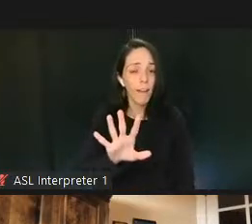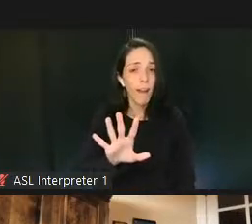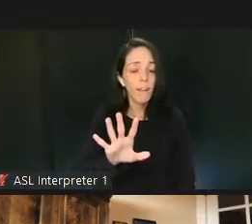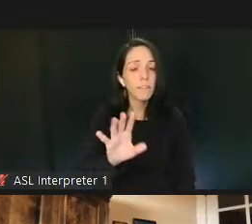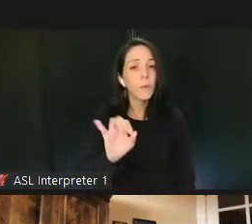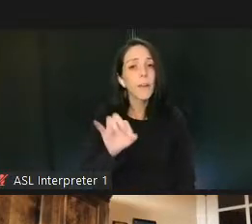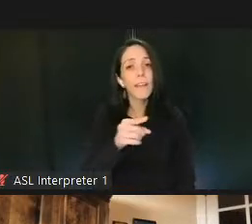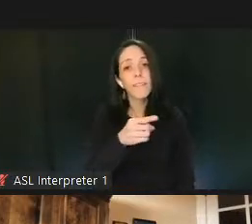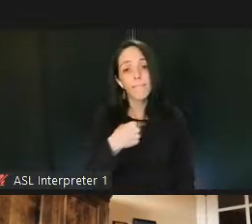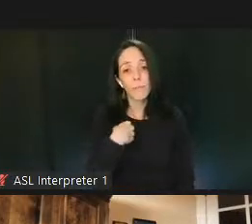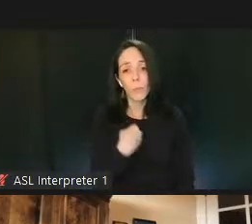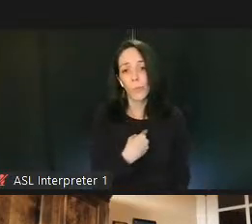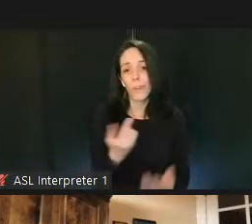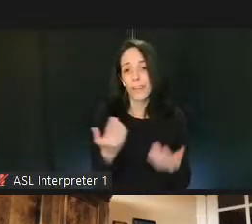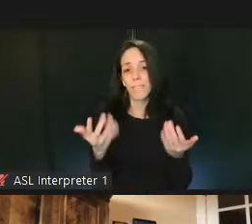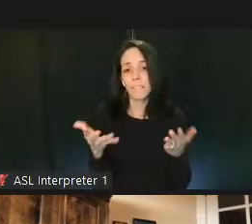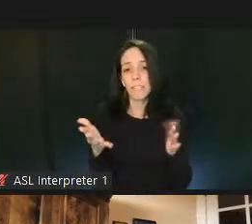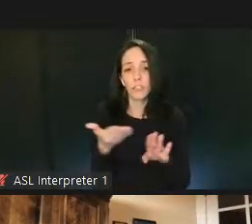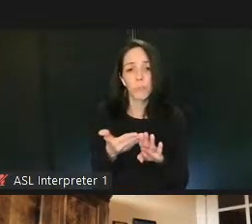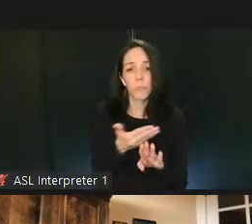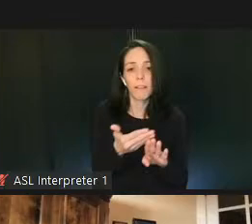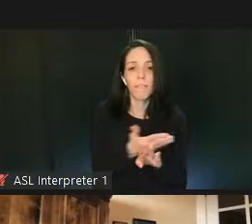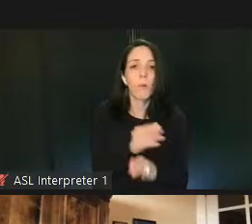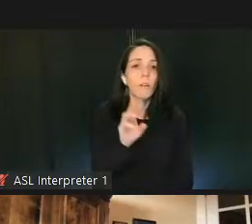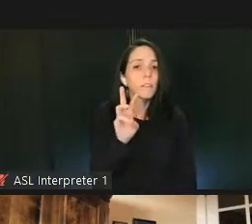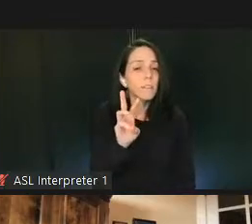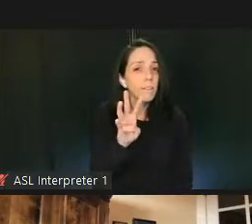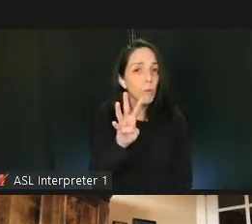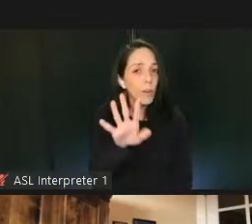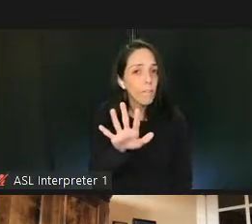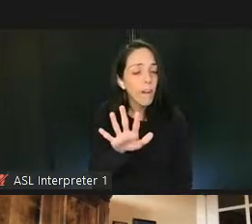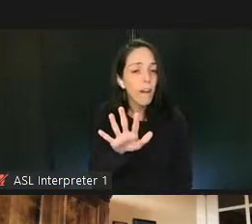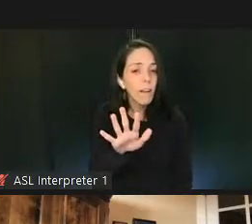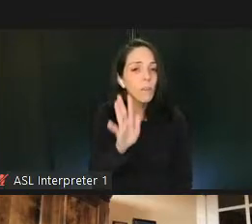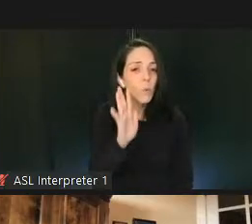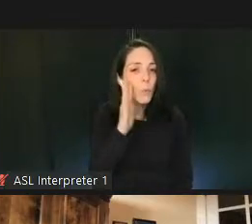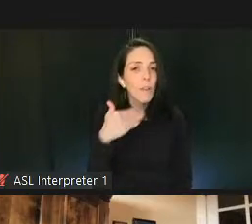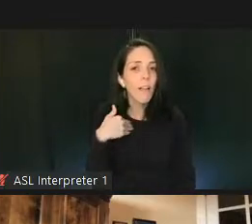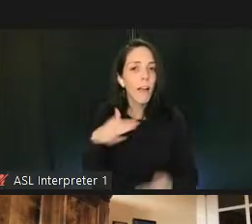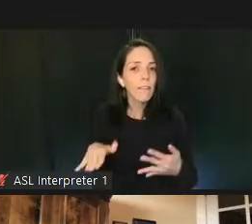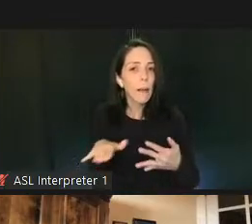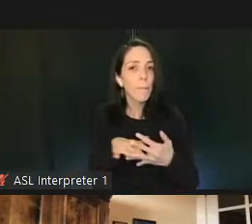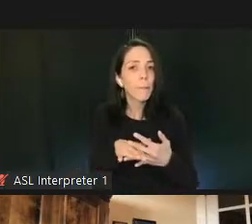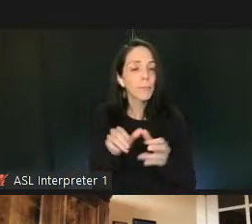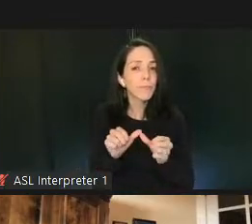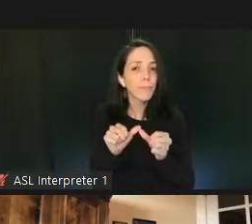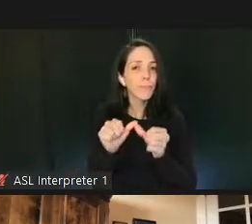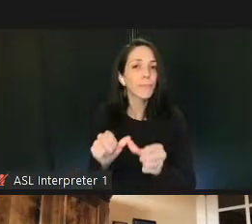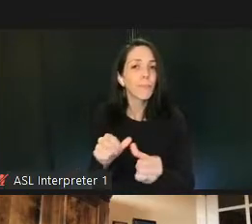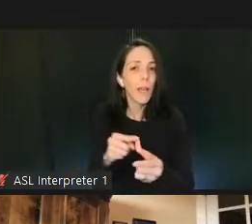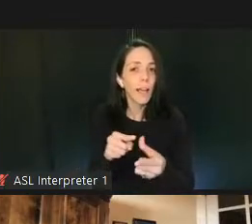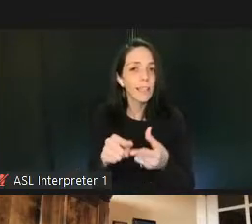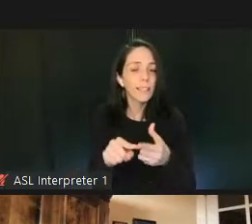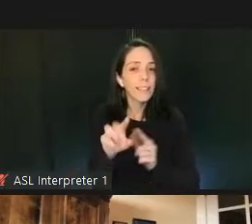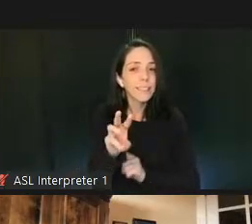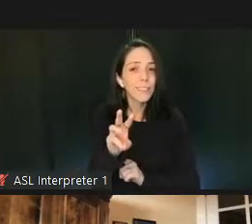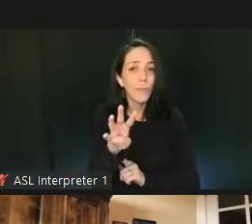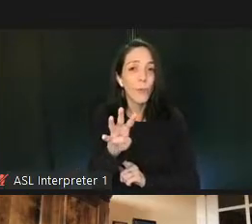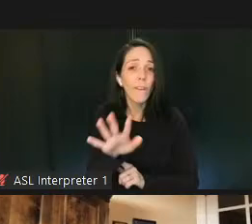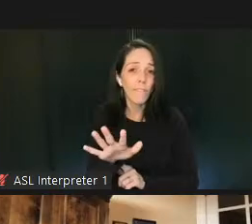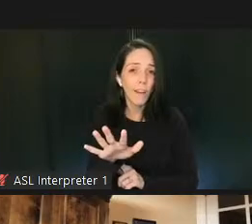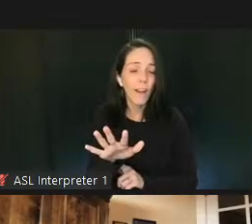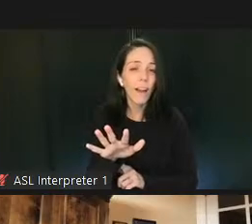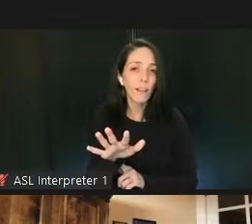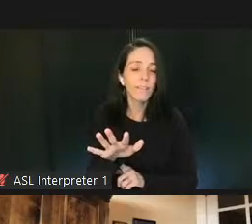chance we finish before then, we will take a intermission until 6:45 to take up that